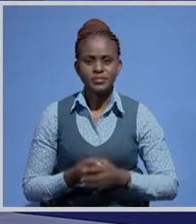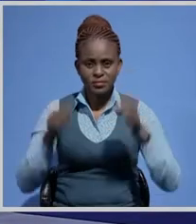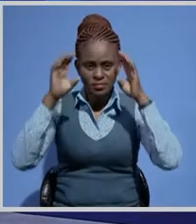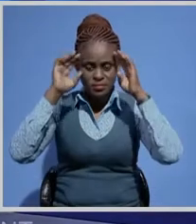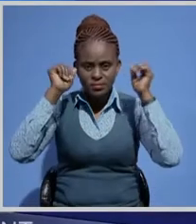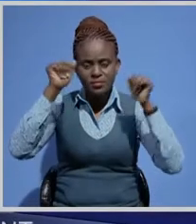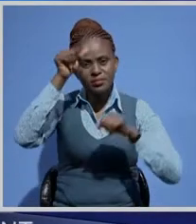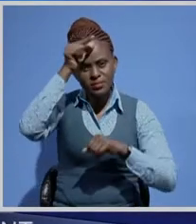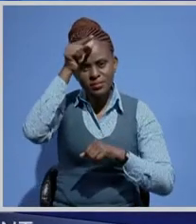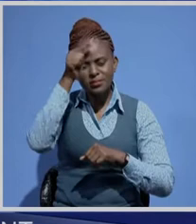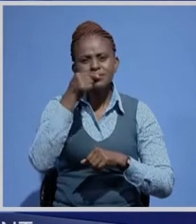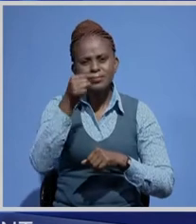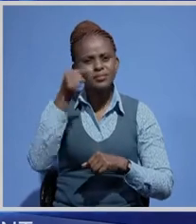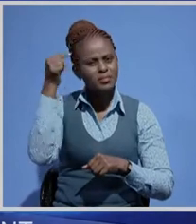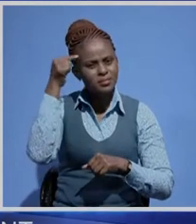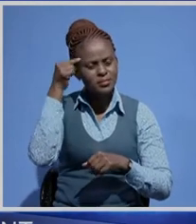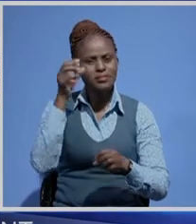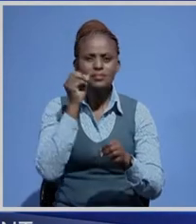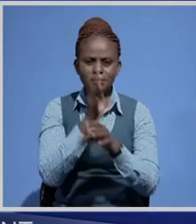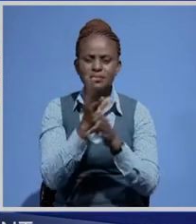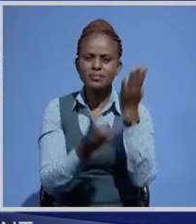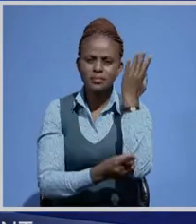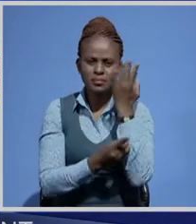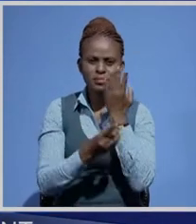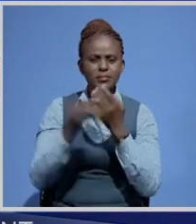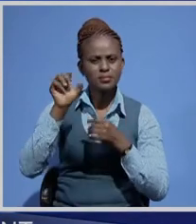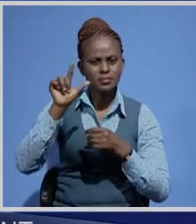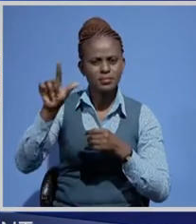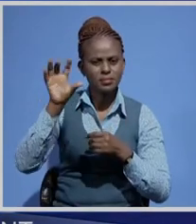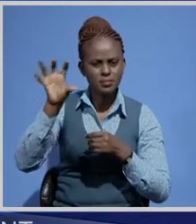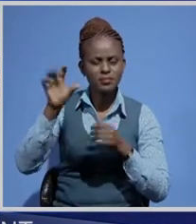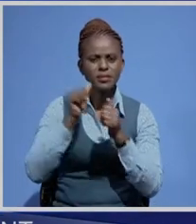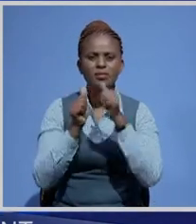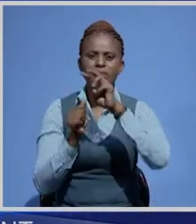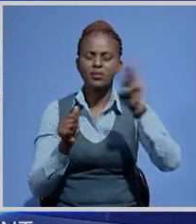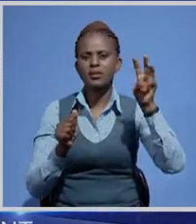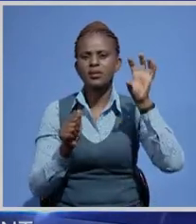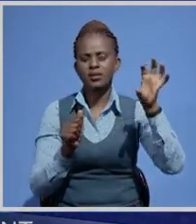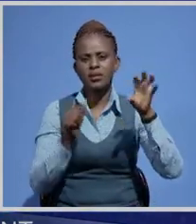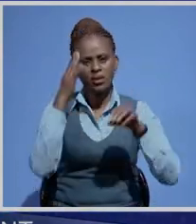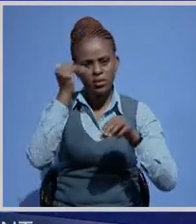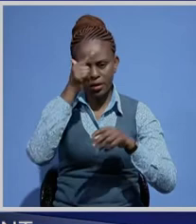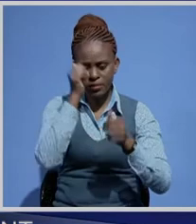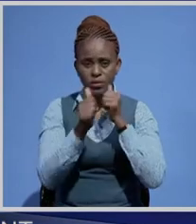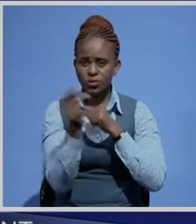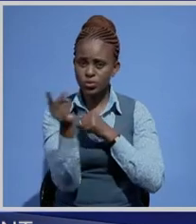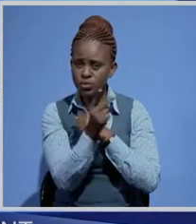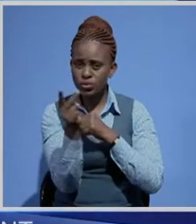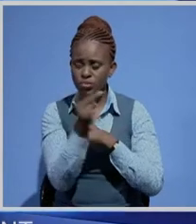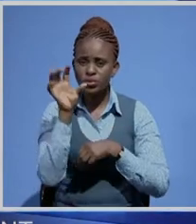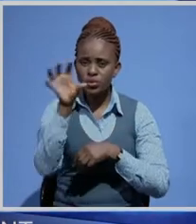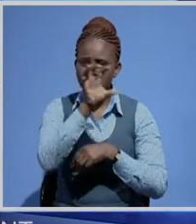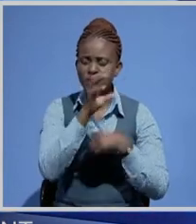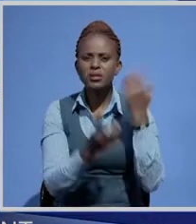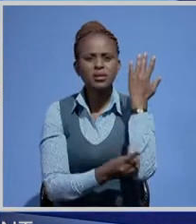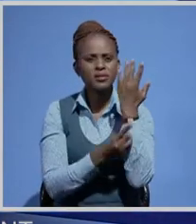President Edgar Lungu says government is determined to develop Luapula and Western Provinces. President Lungu says this is because the two provinces have lagged behind